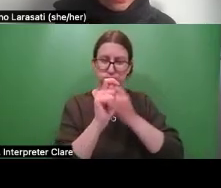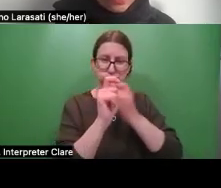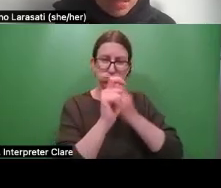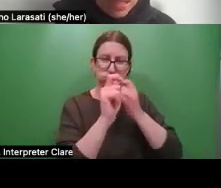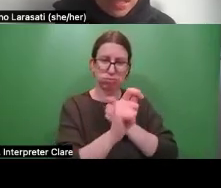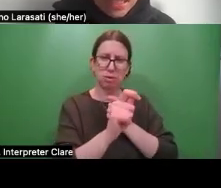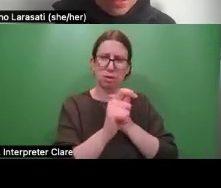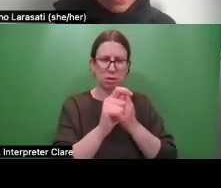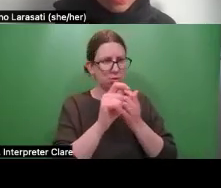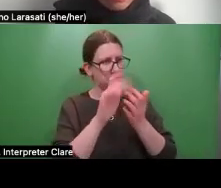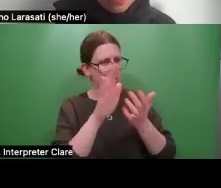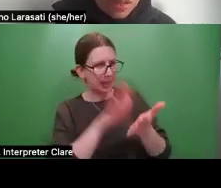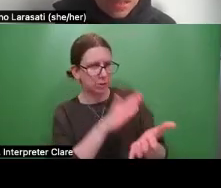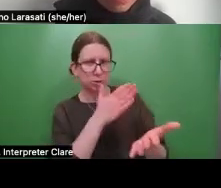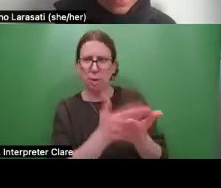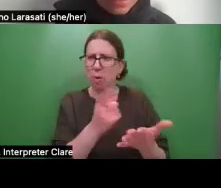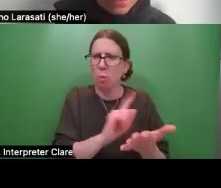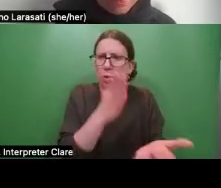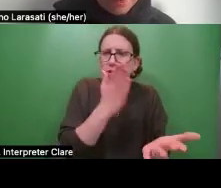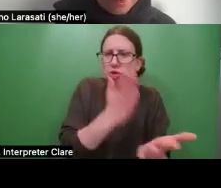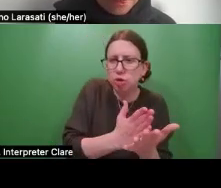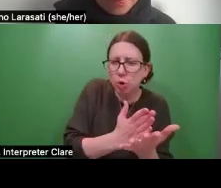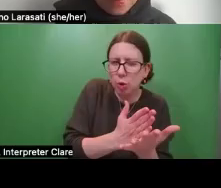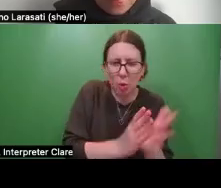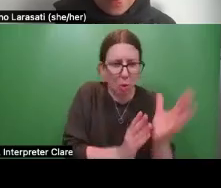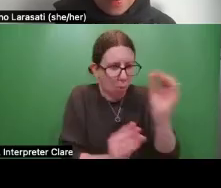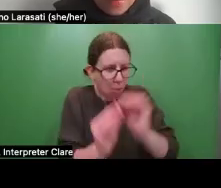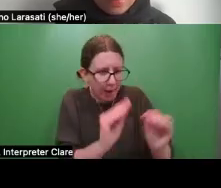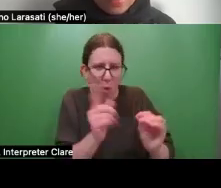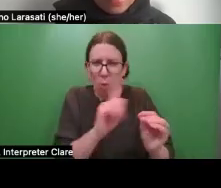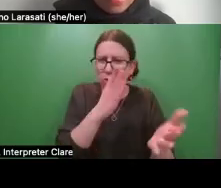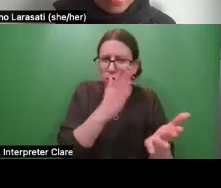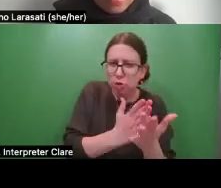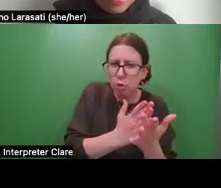fostering attachment and familiarity.